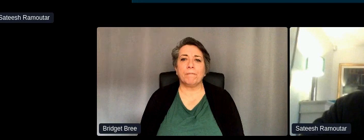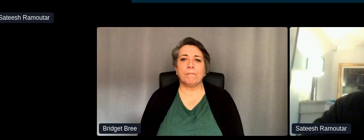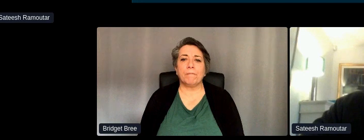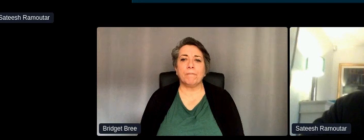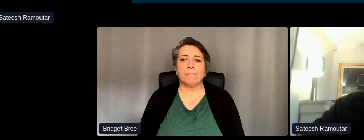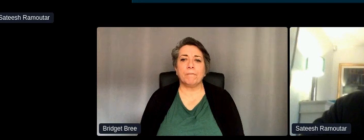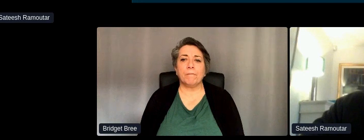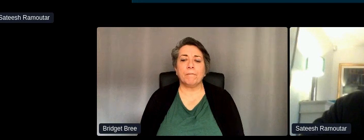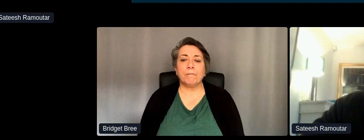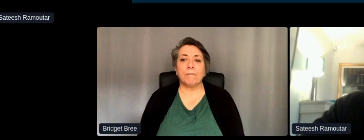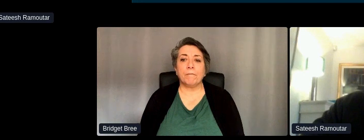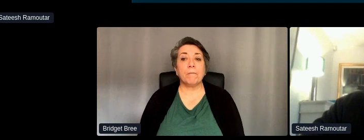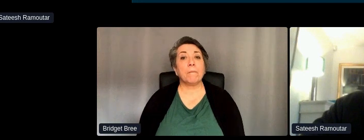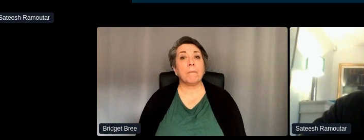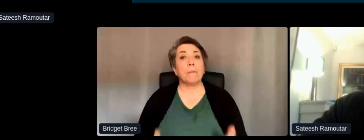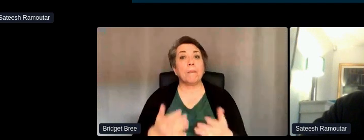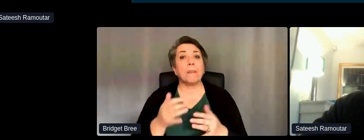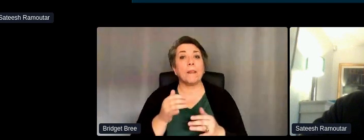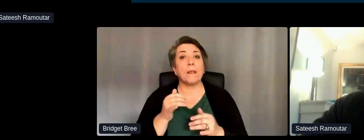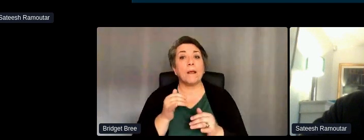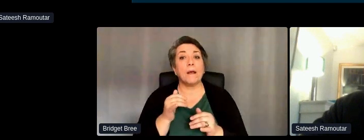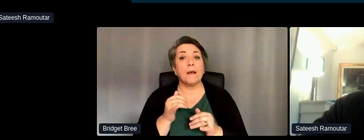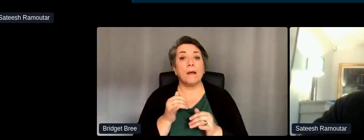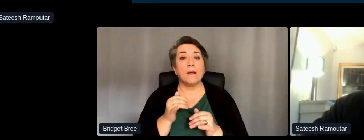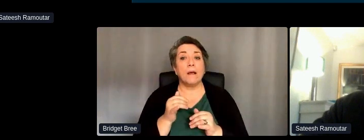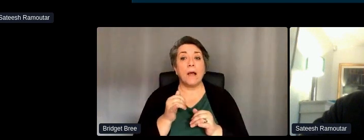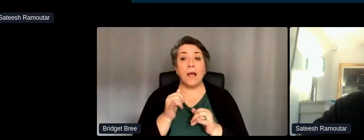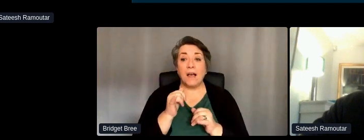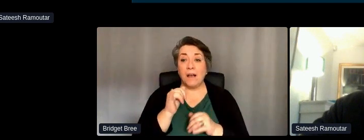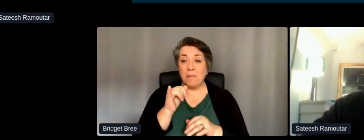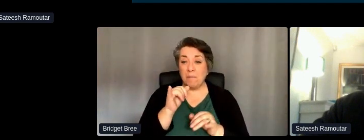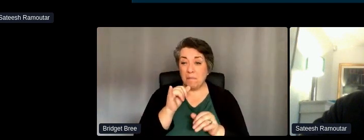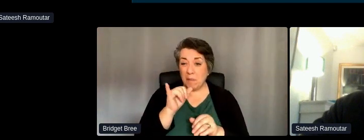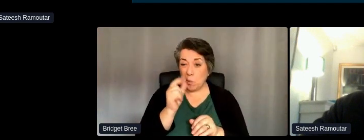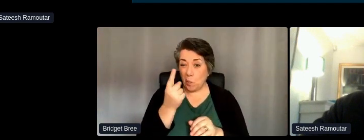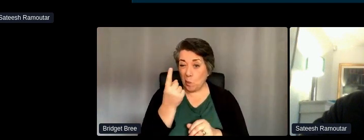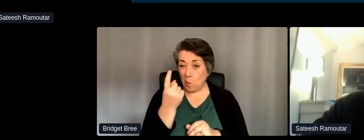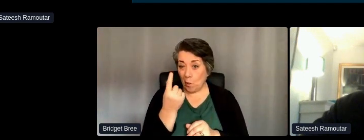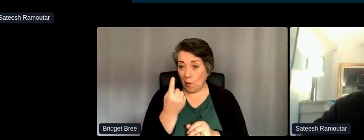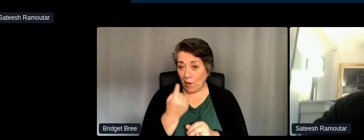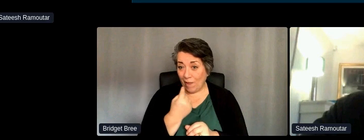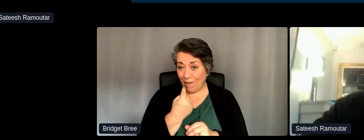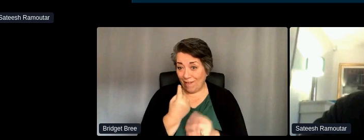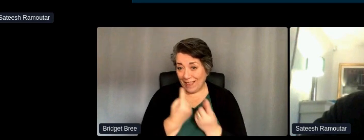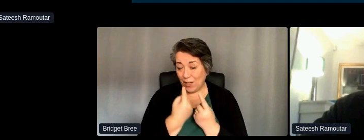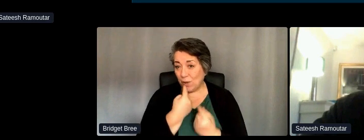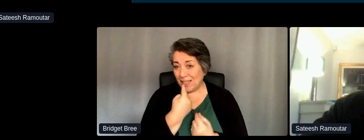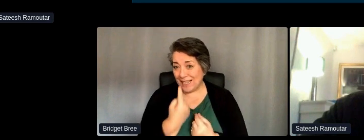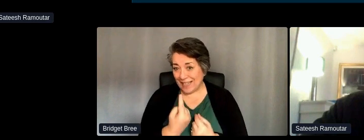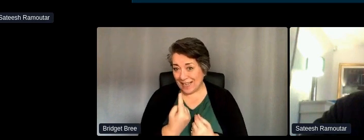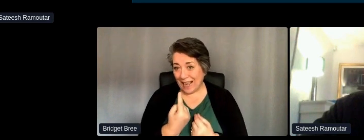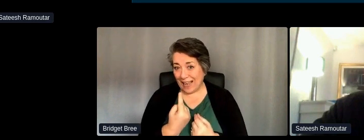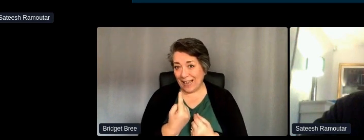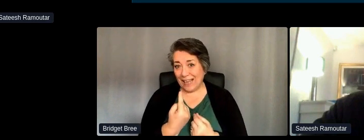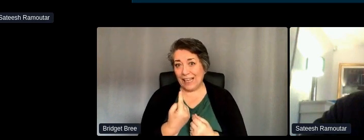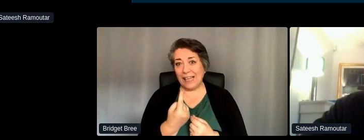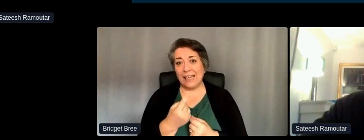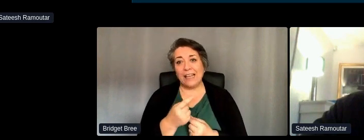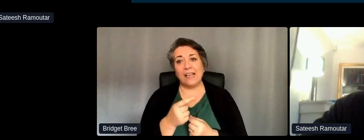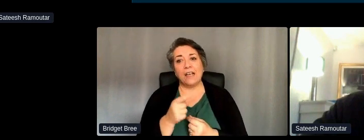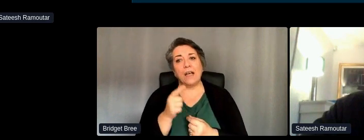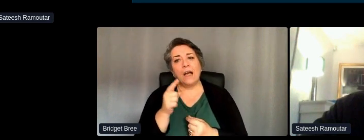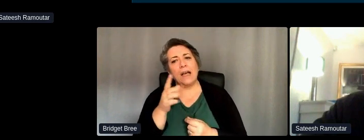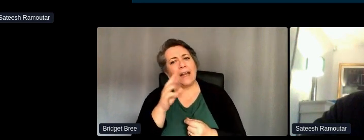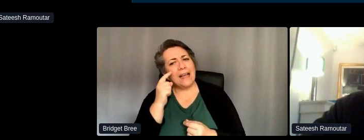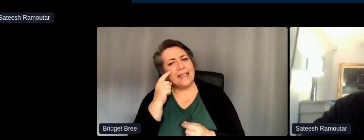Perhaps just 1 point to add in here as well, Sateesh, that and this sort of comes out of one of the questions a